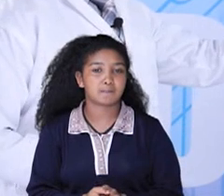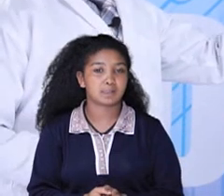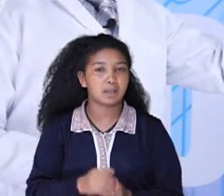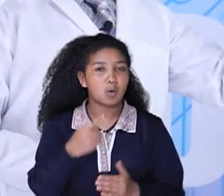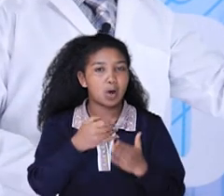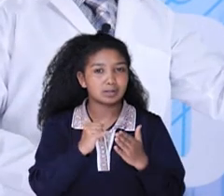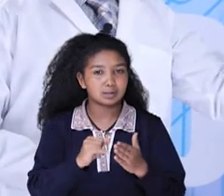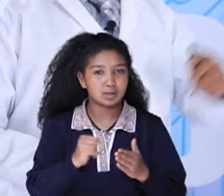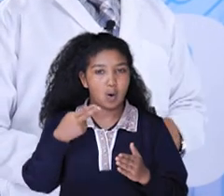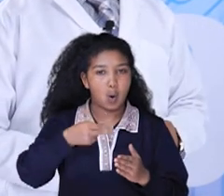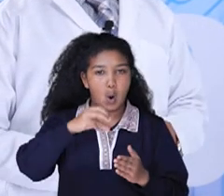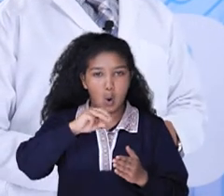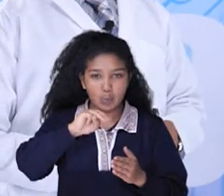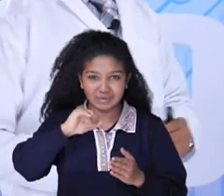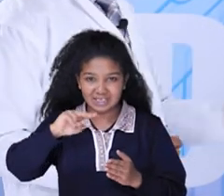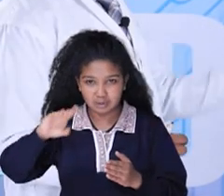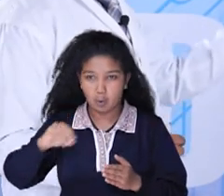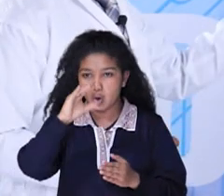What is a hominid?